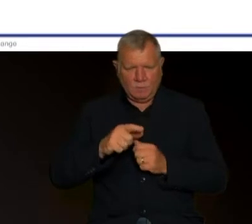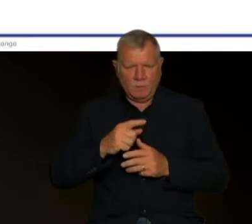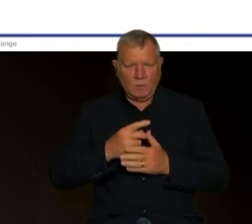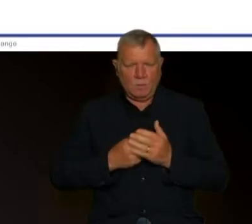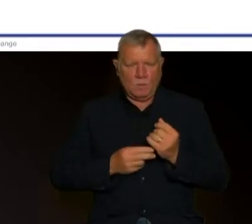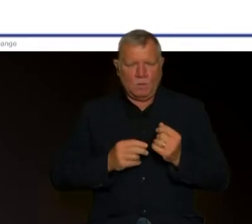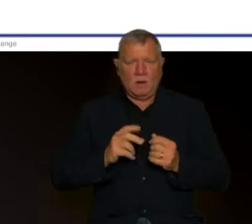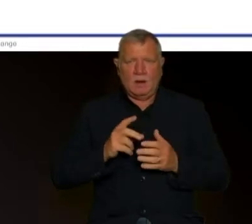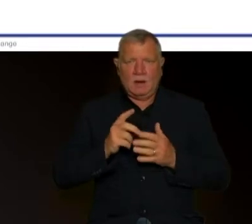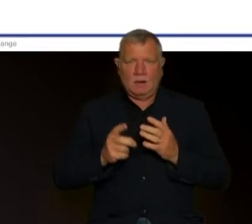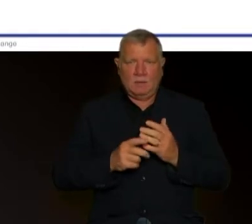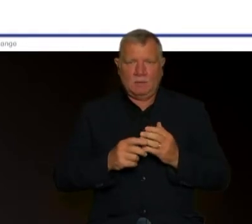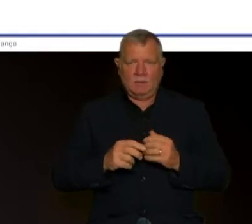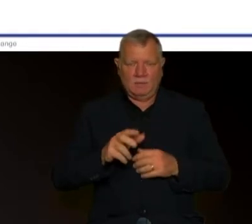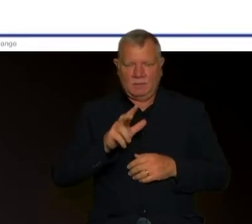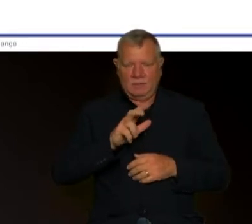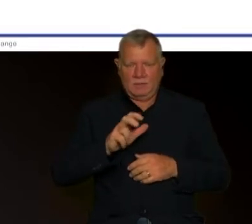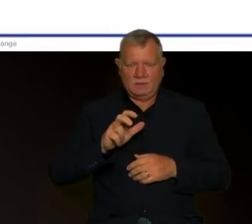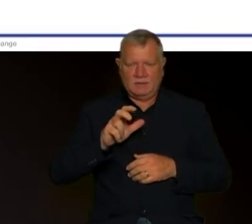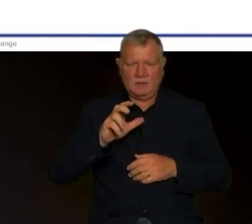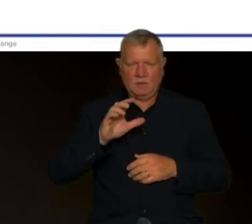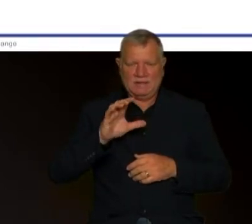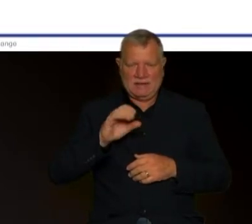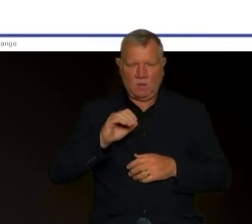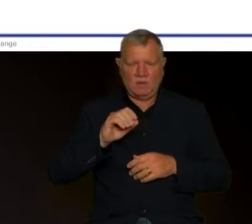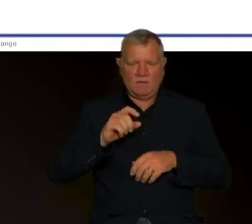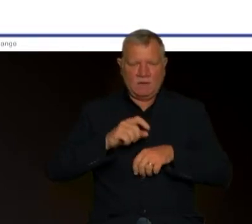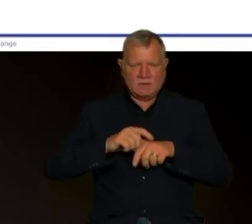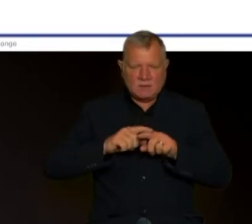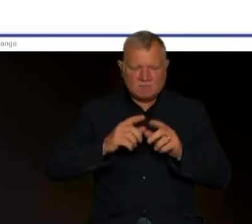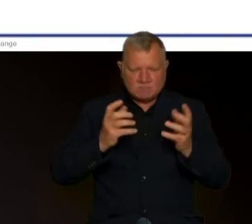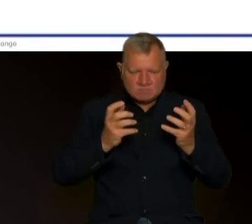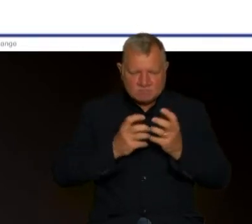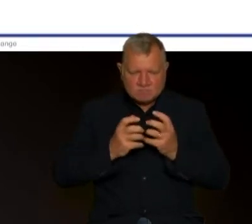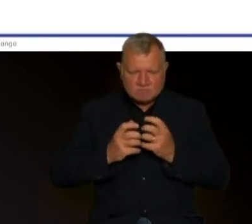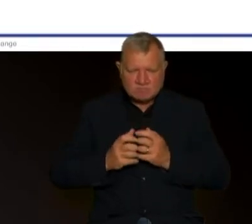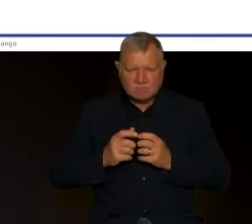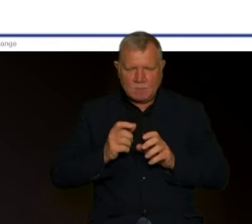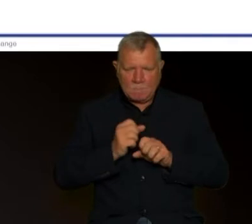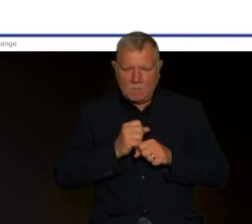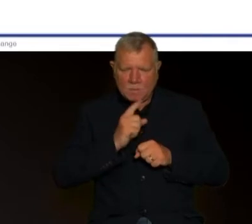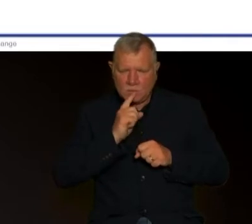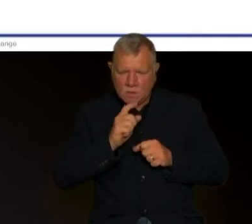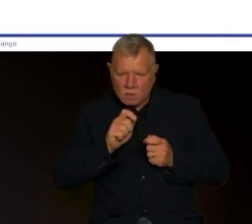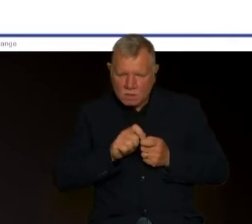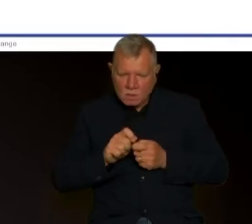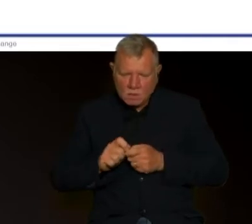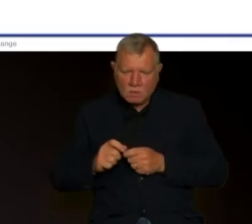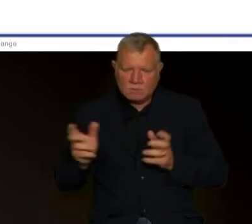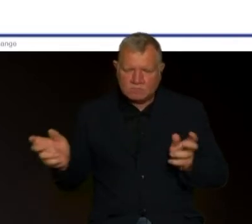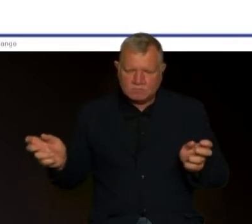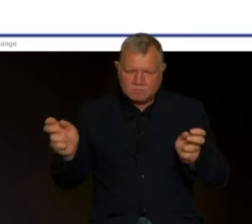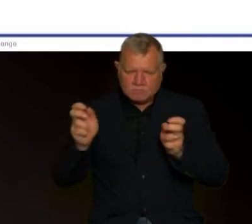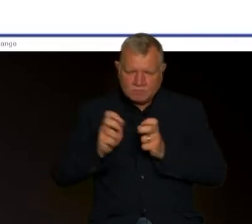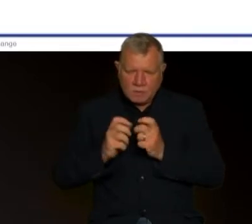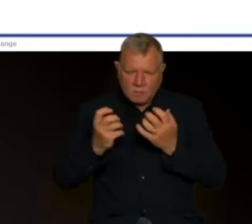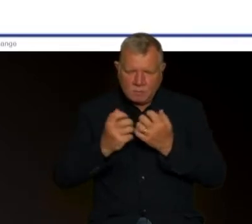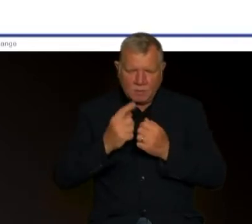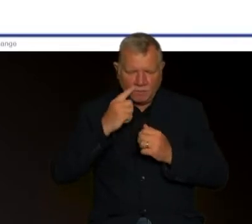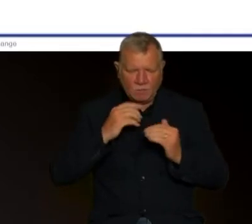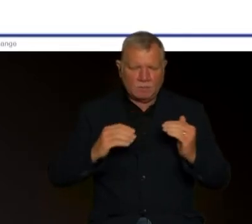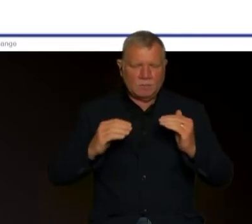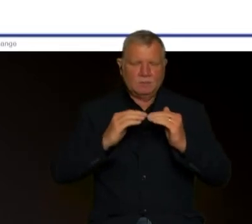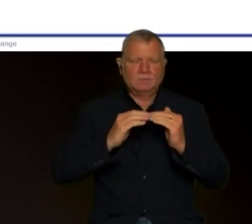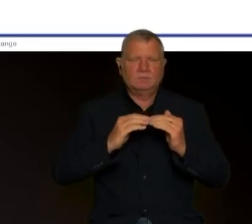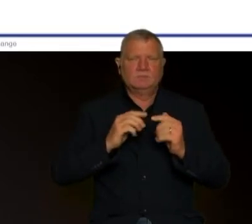description and compare this to the database to ensure that we have the correct class and that we're bringing the correct